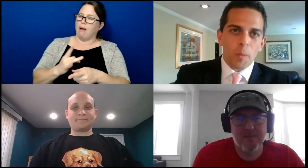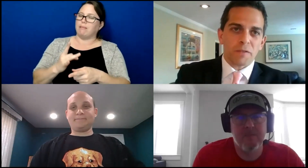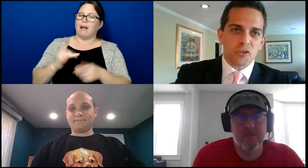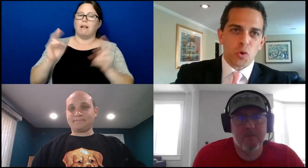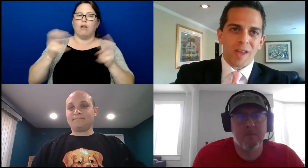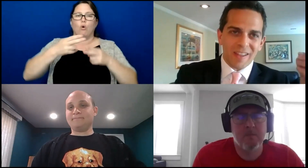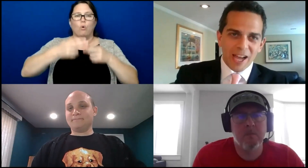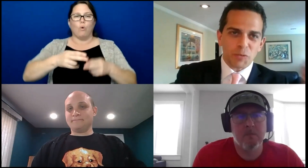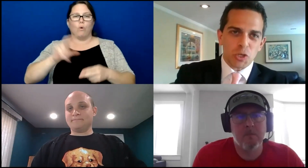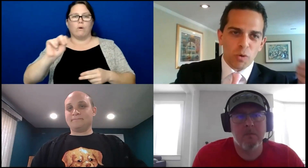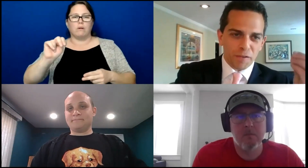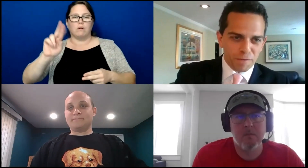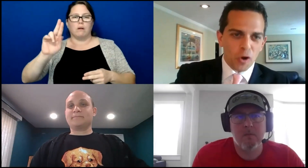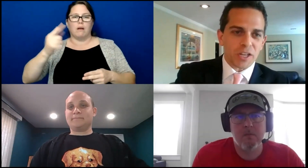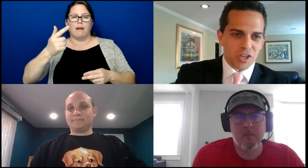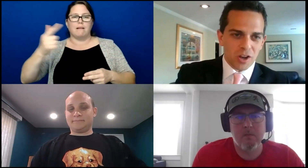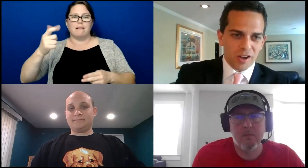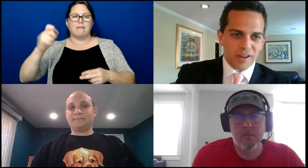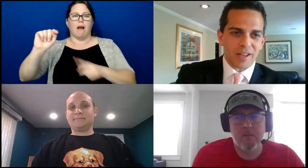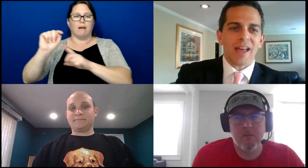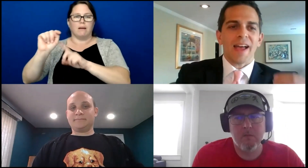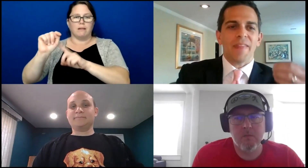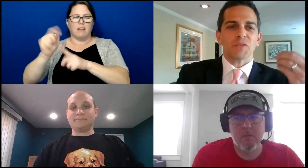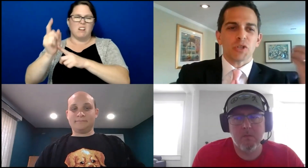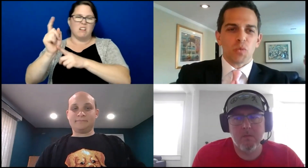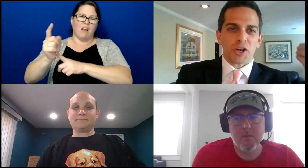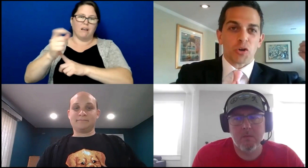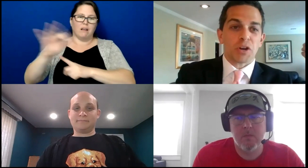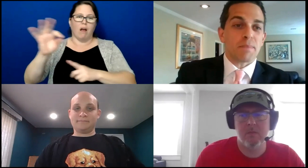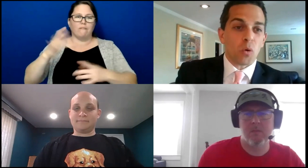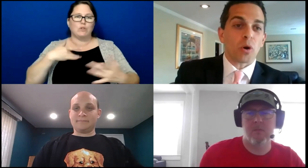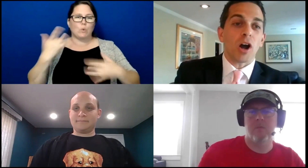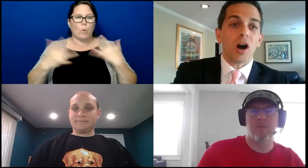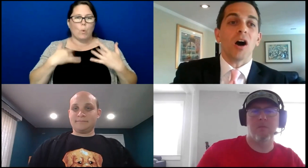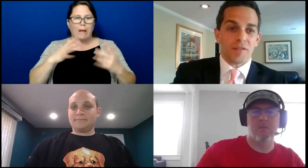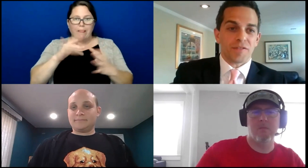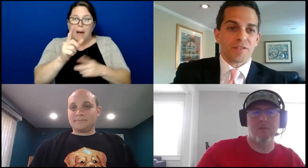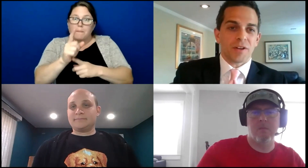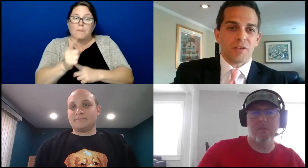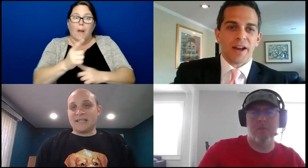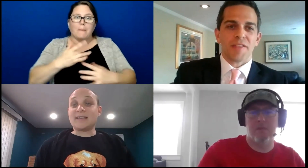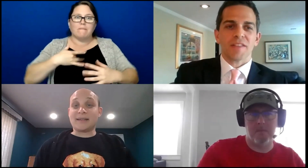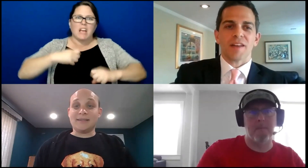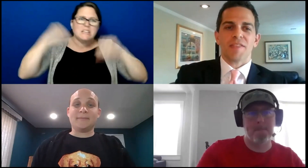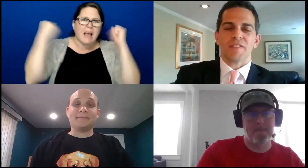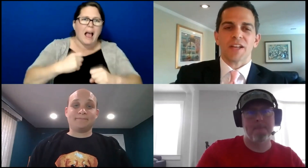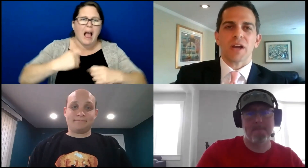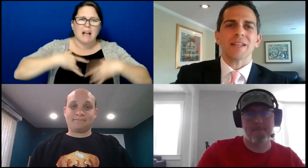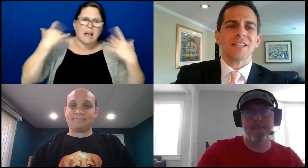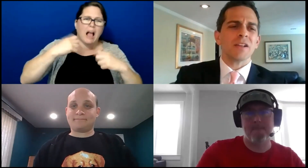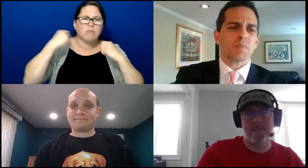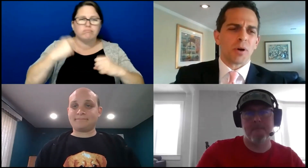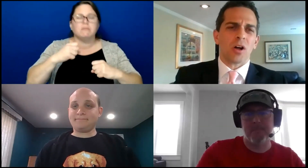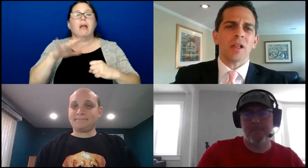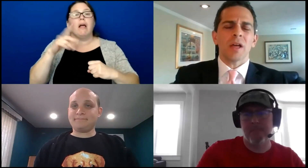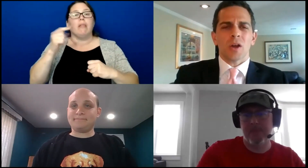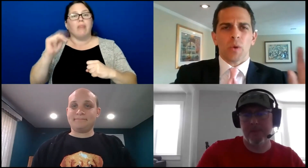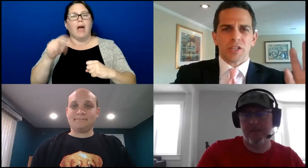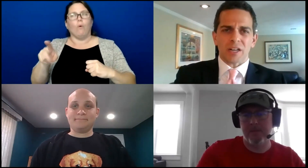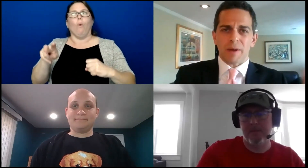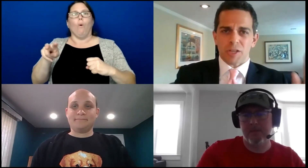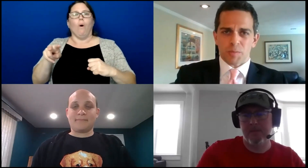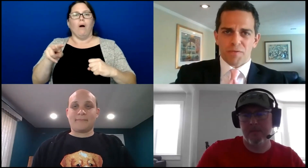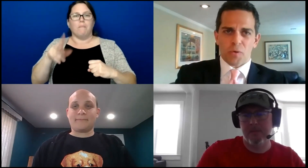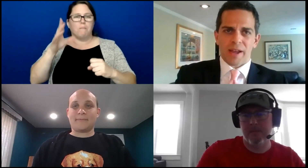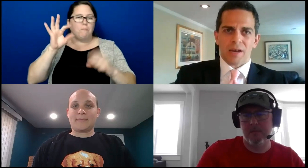when there's that moment of joy, like that's what you want to focus on, and that's what you want to create more of, right? Exactly. I think that's great. And tell us, Paul,